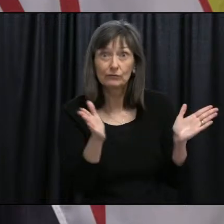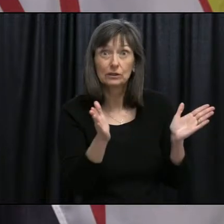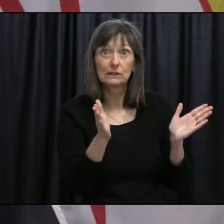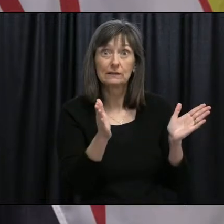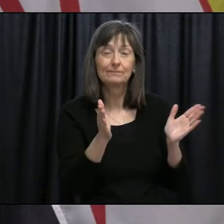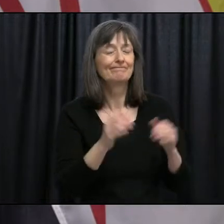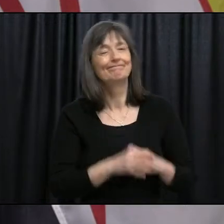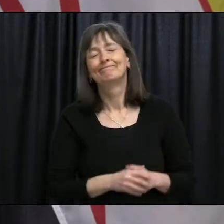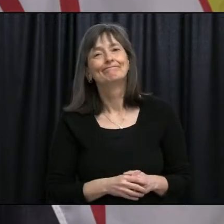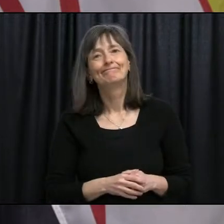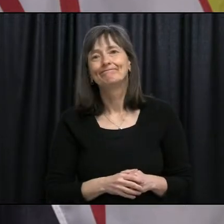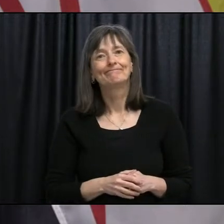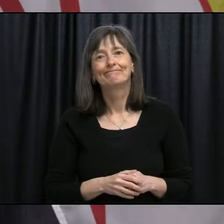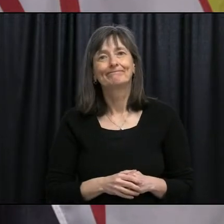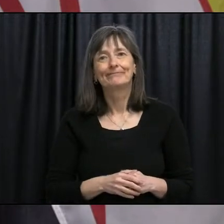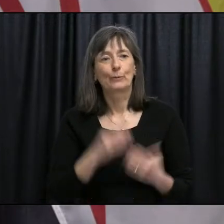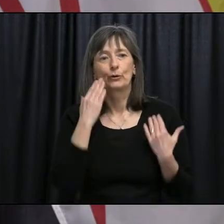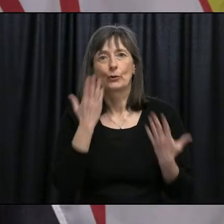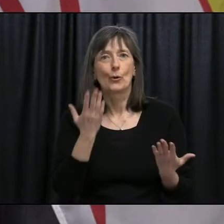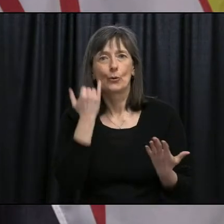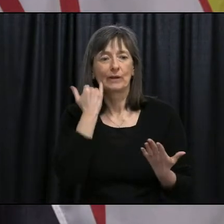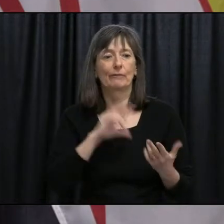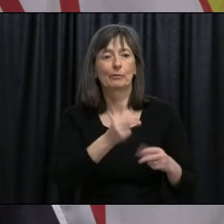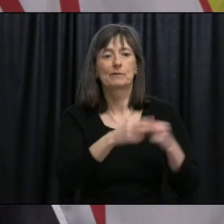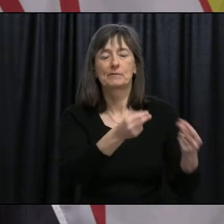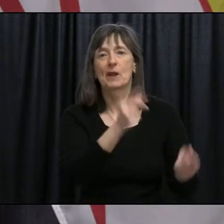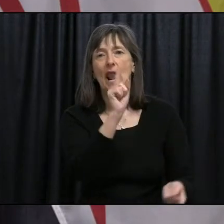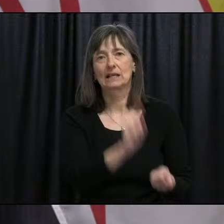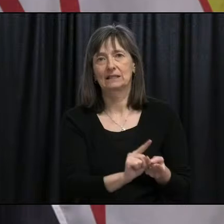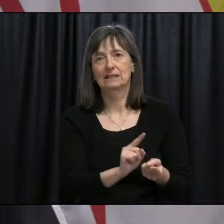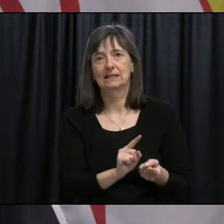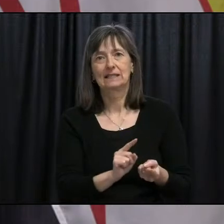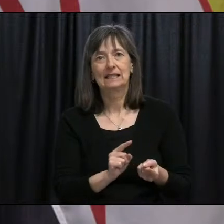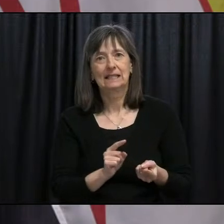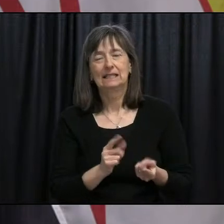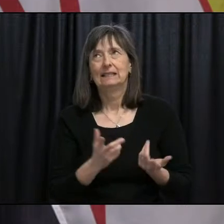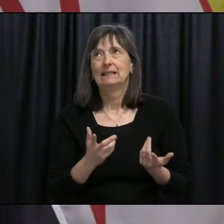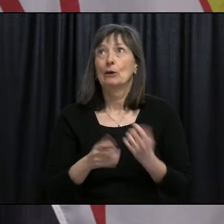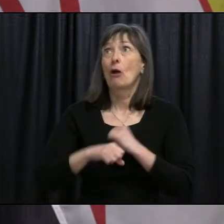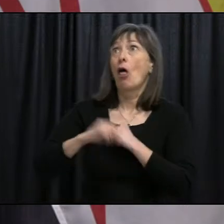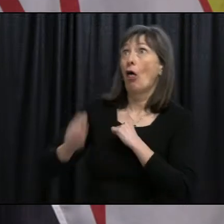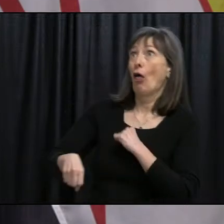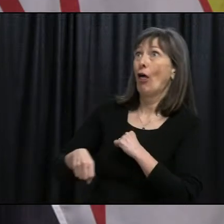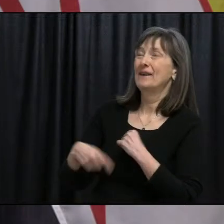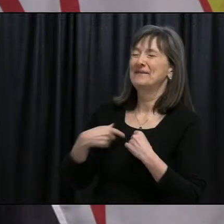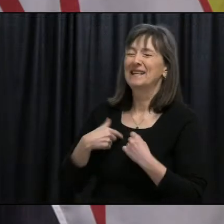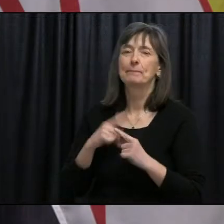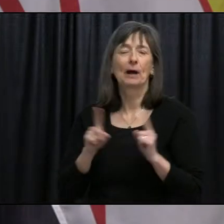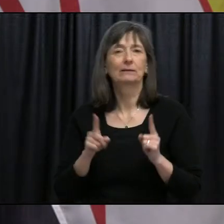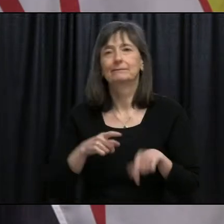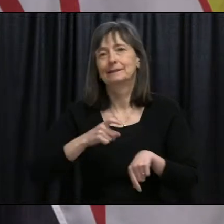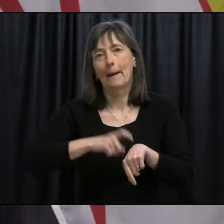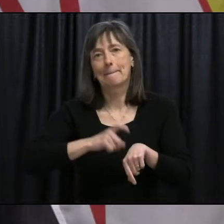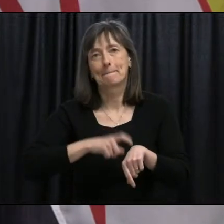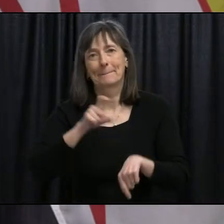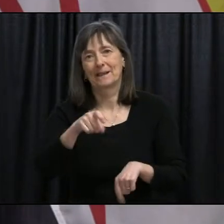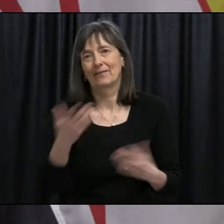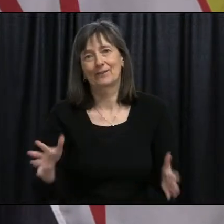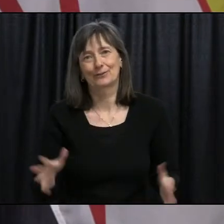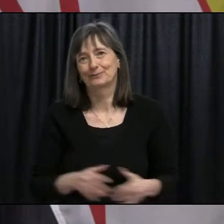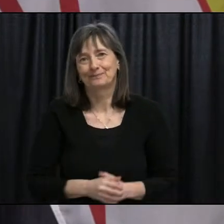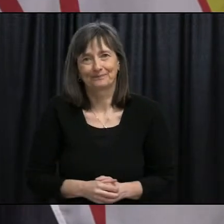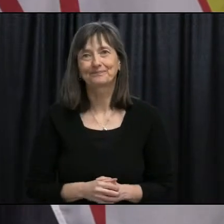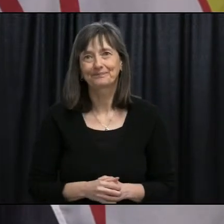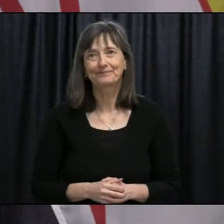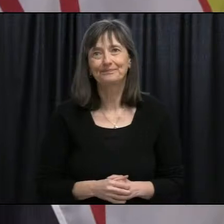population level at this point. So I think that's a long answer to say that really it's only time that's going to tell if we're going to be able